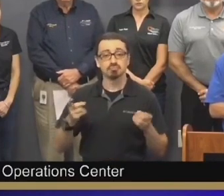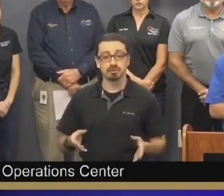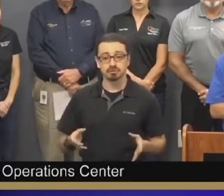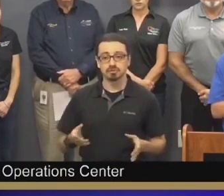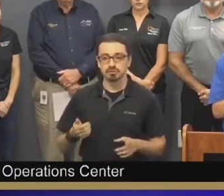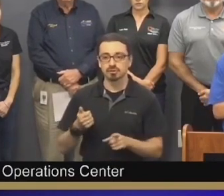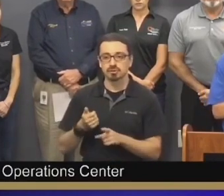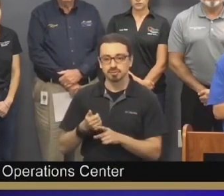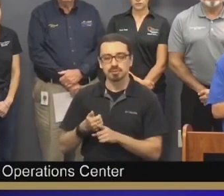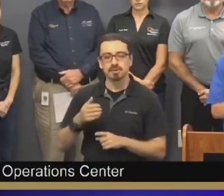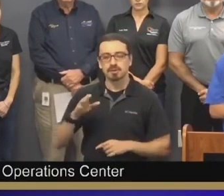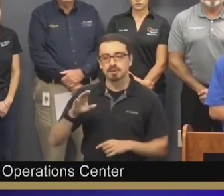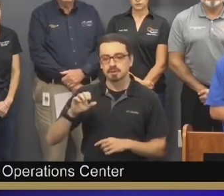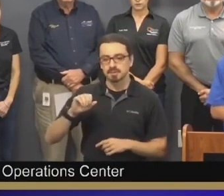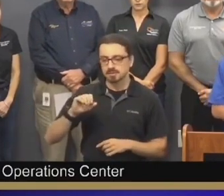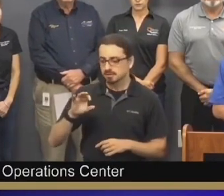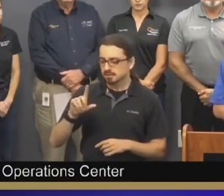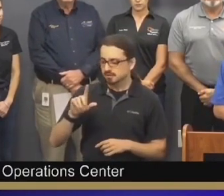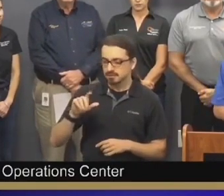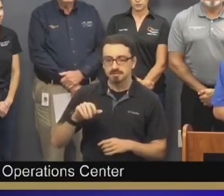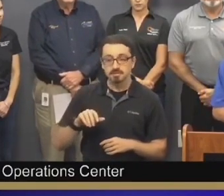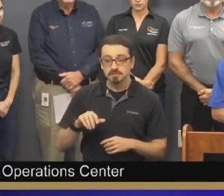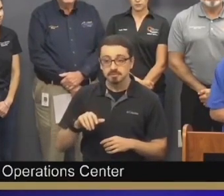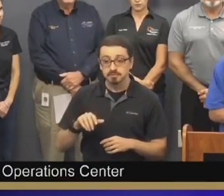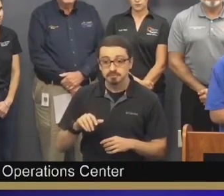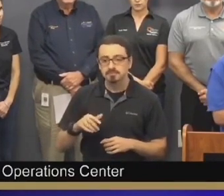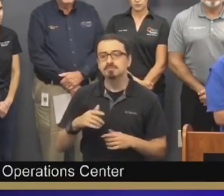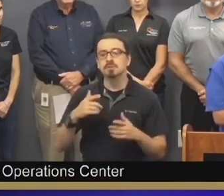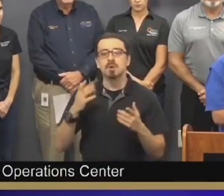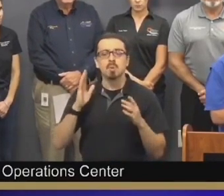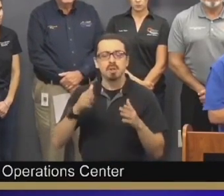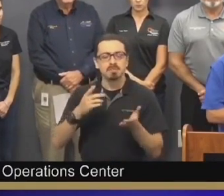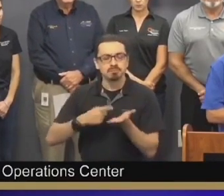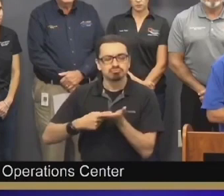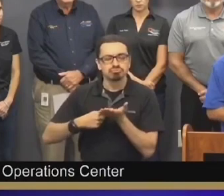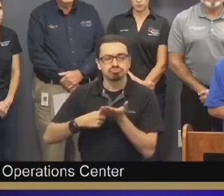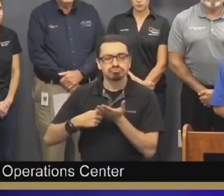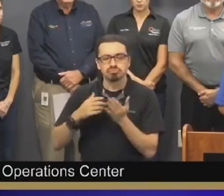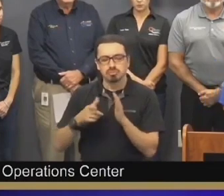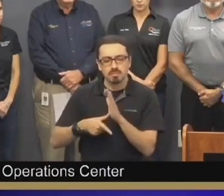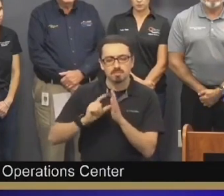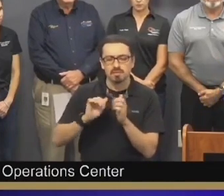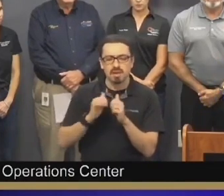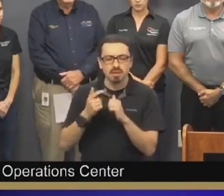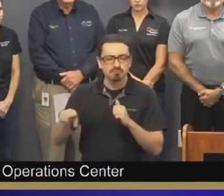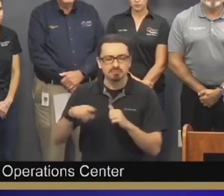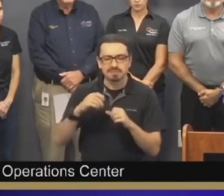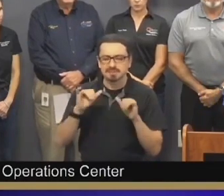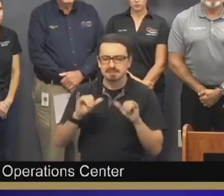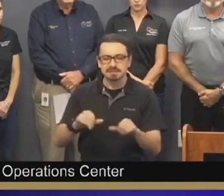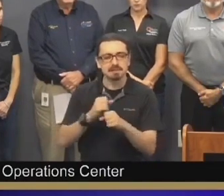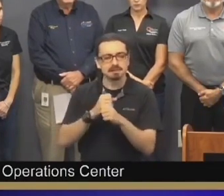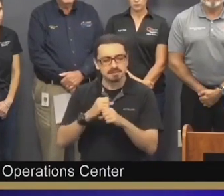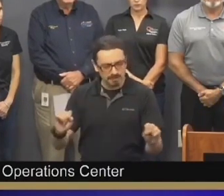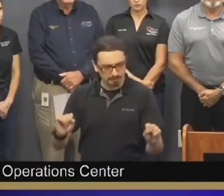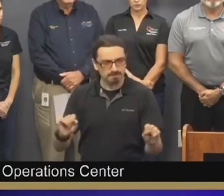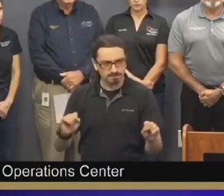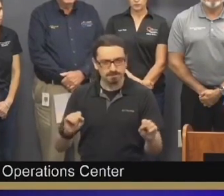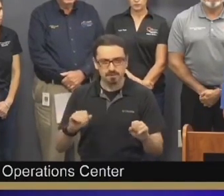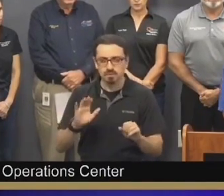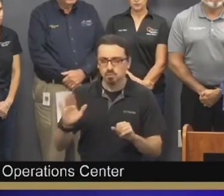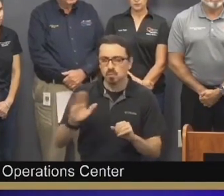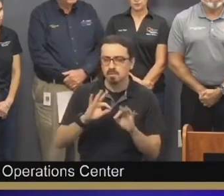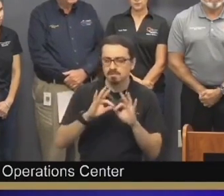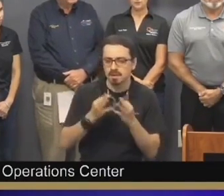on here in the county, and what residents can do to make sure that they keep themselves and their families safe. We want to start off with Commission Chair Kevin